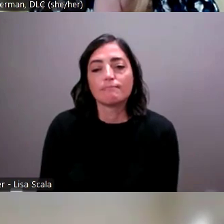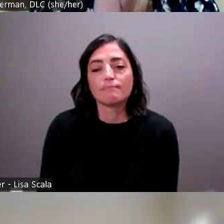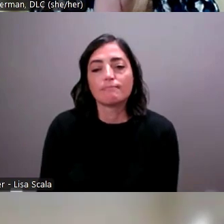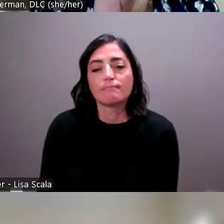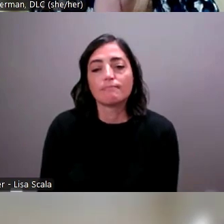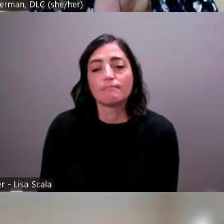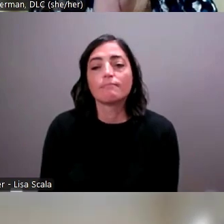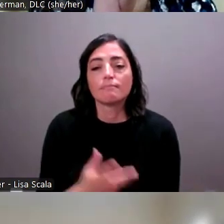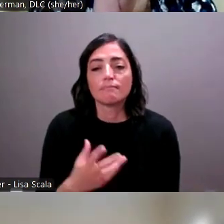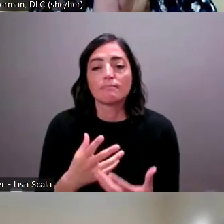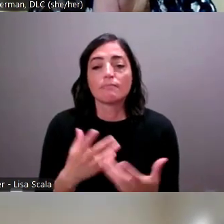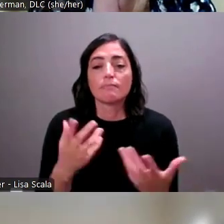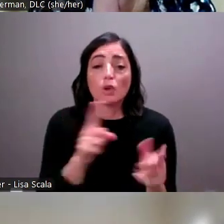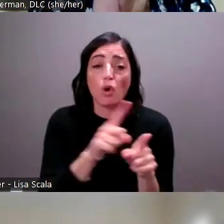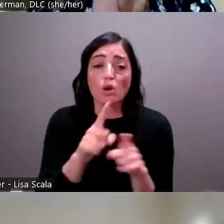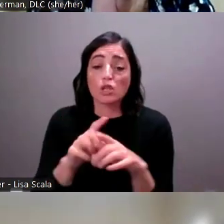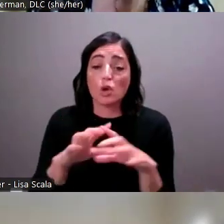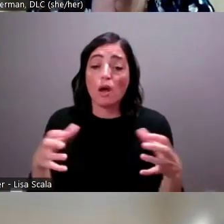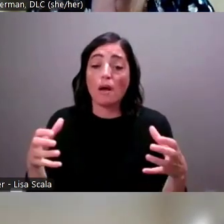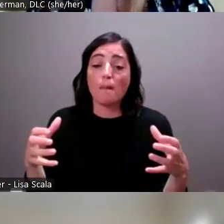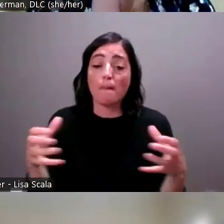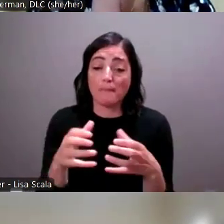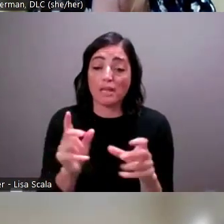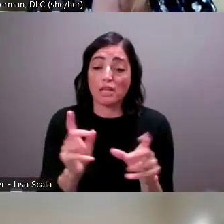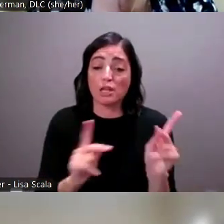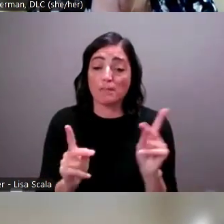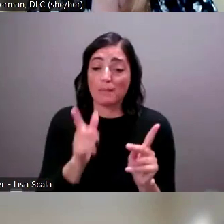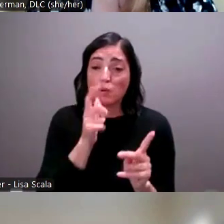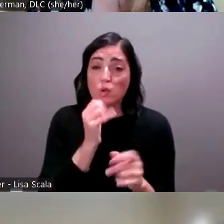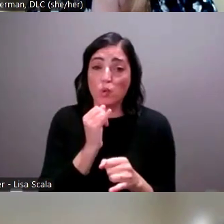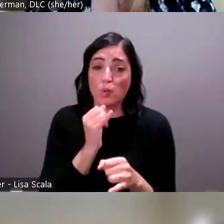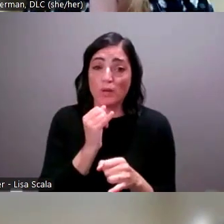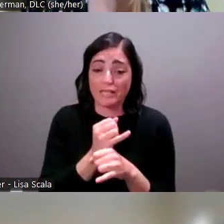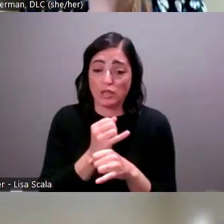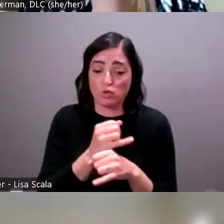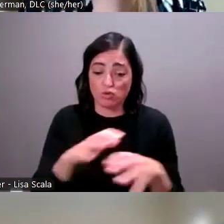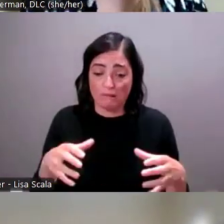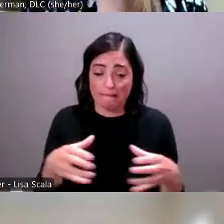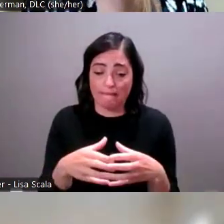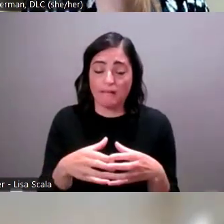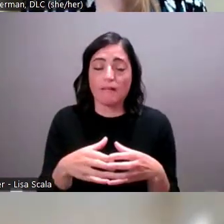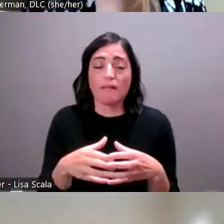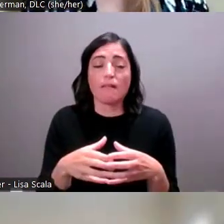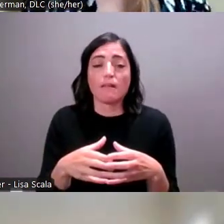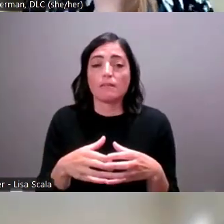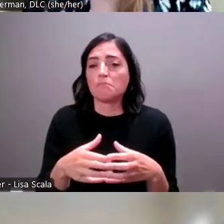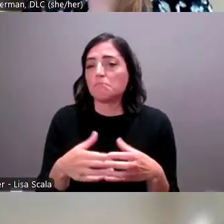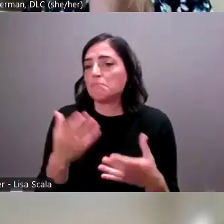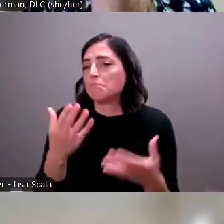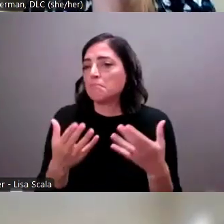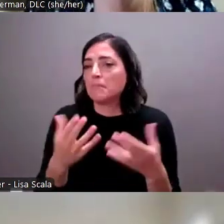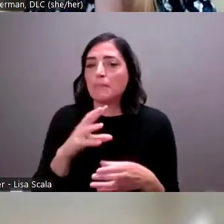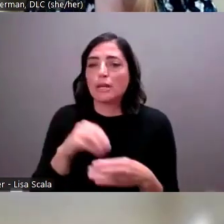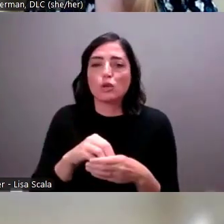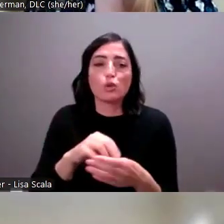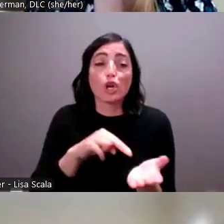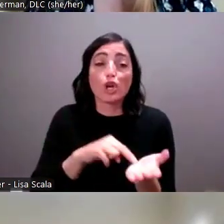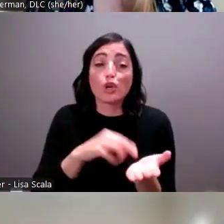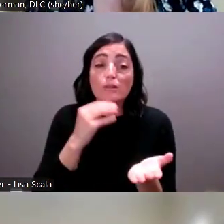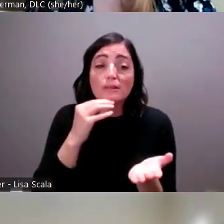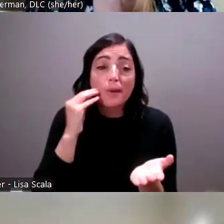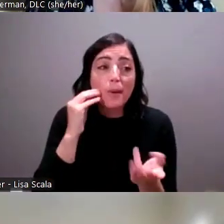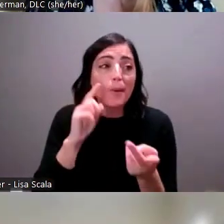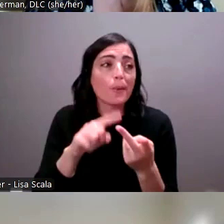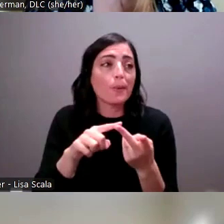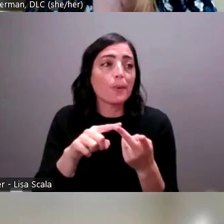a population of people that are institutionalized. And institutions can include nursing